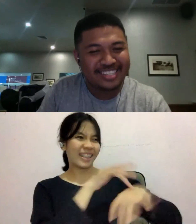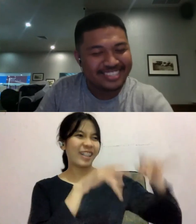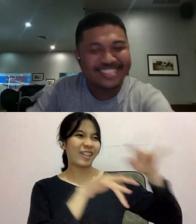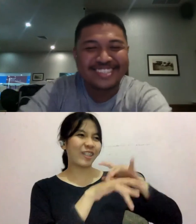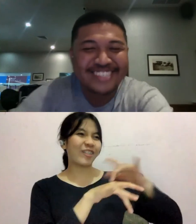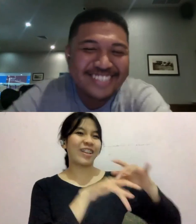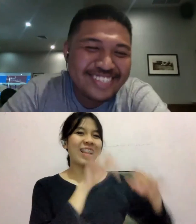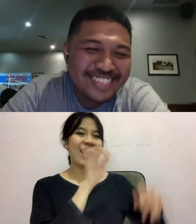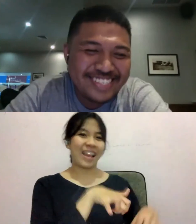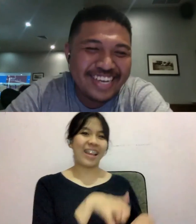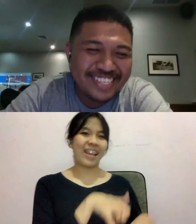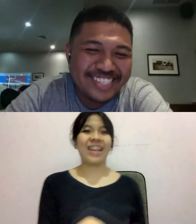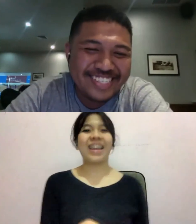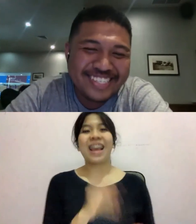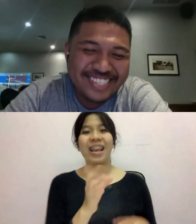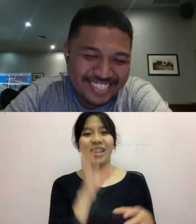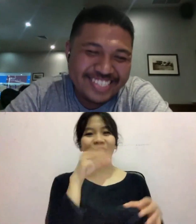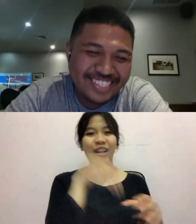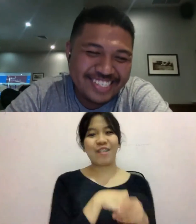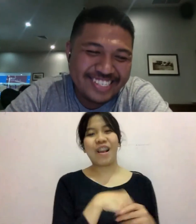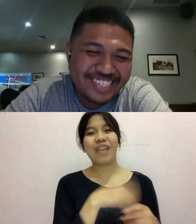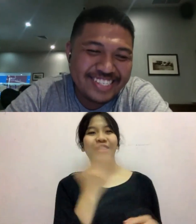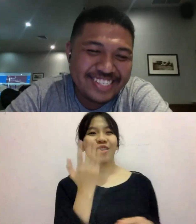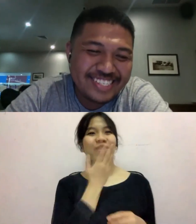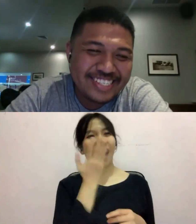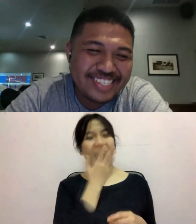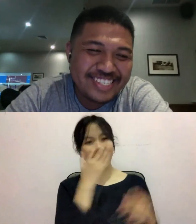language. Yes.